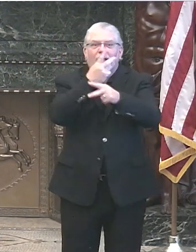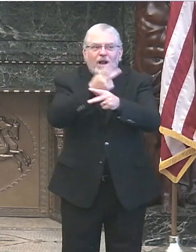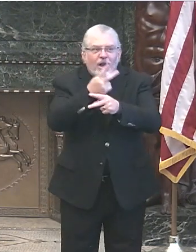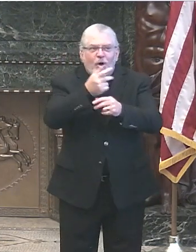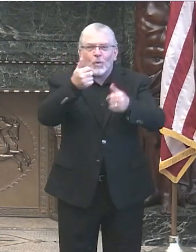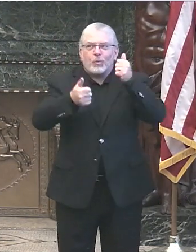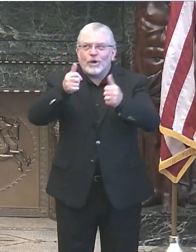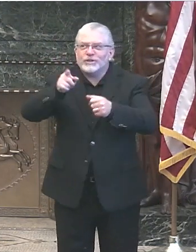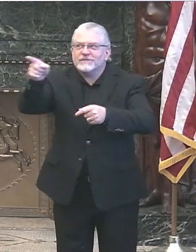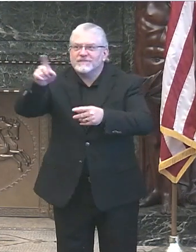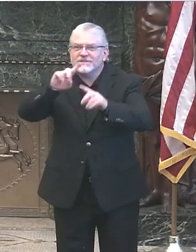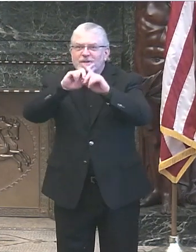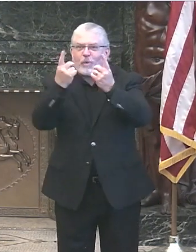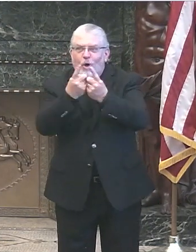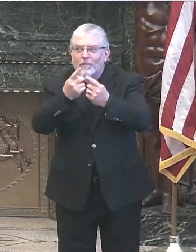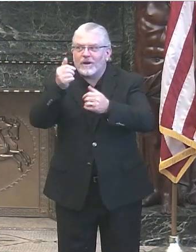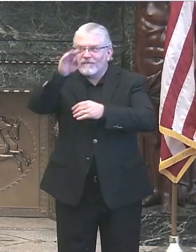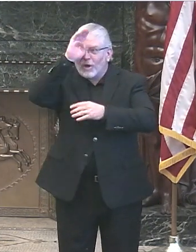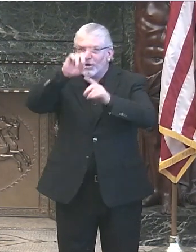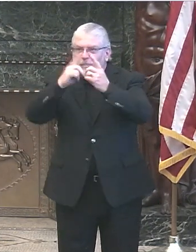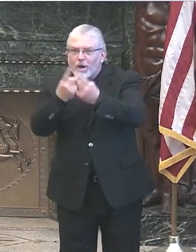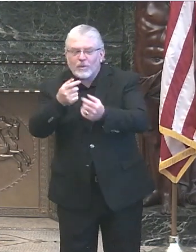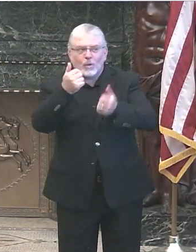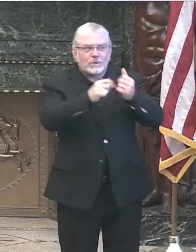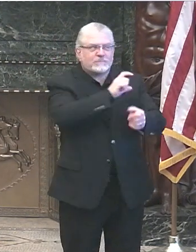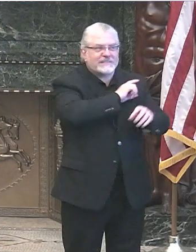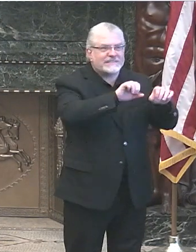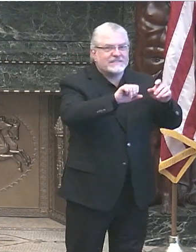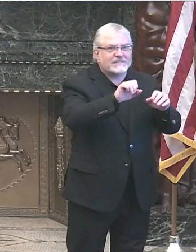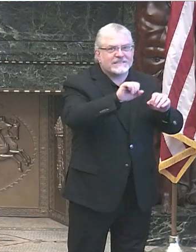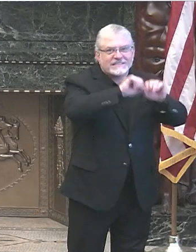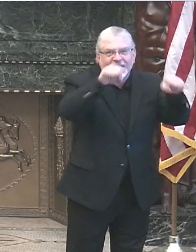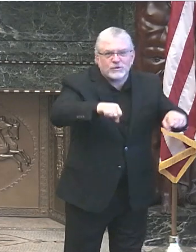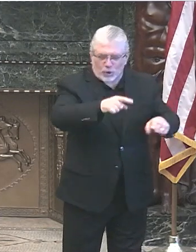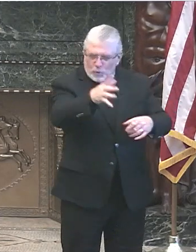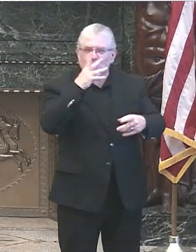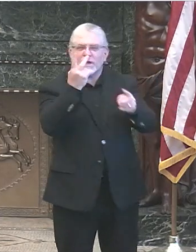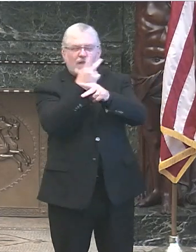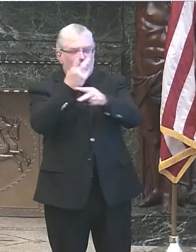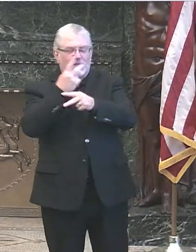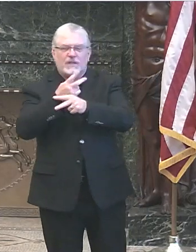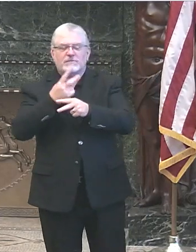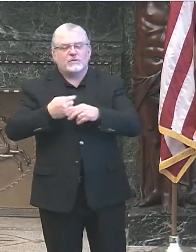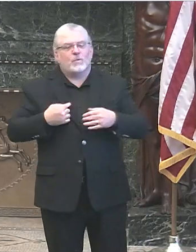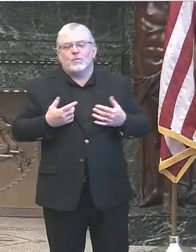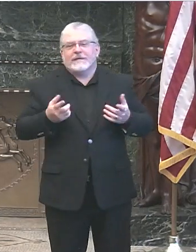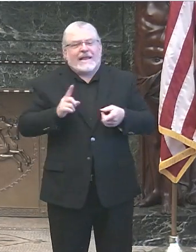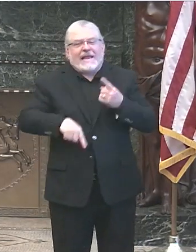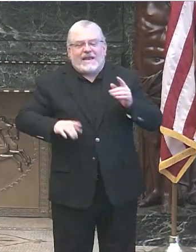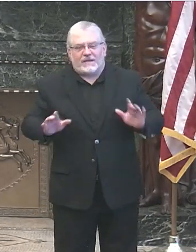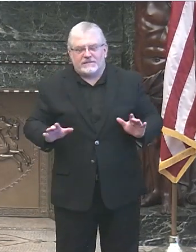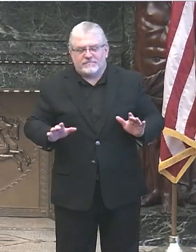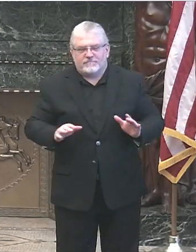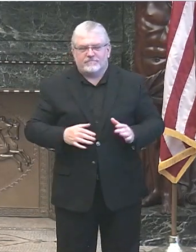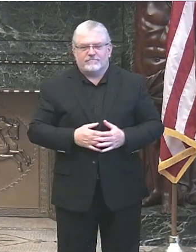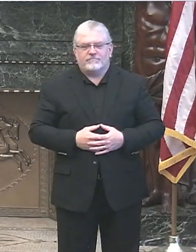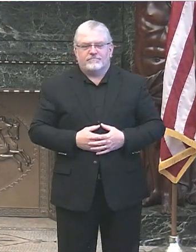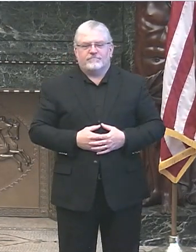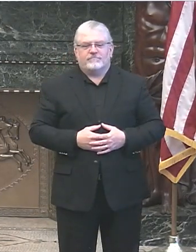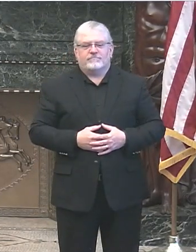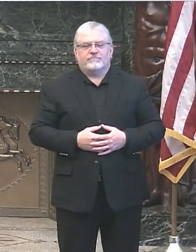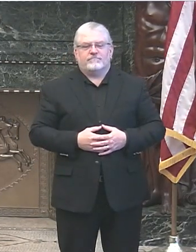know, there was reporting on a specific station house earlier, or you'd or you think you'd figure it out and report it